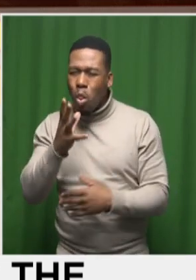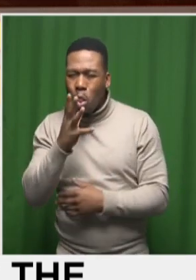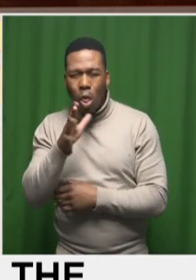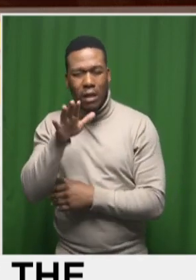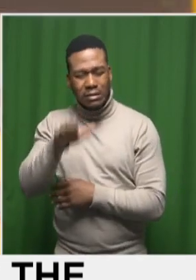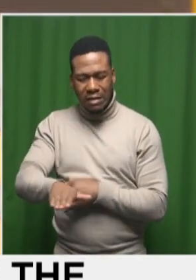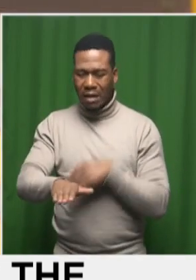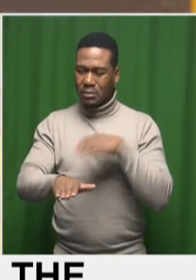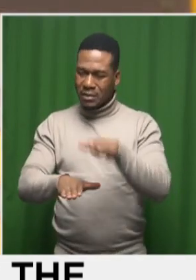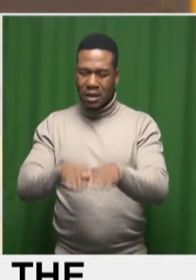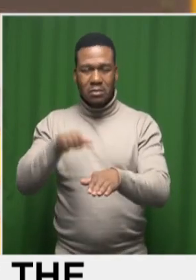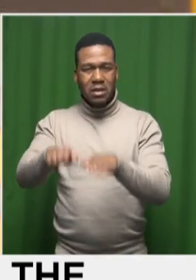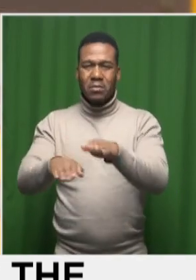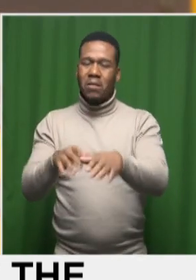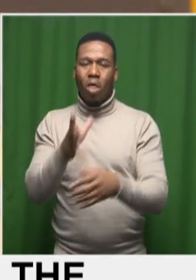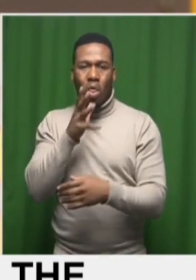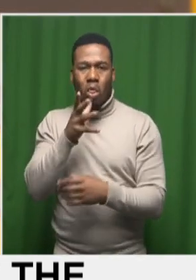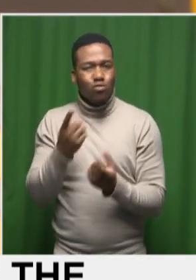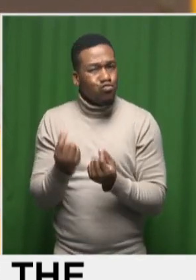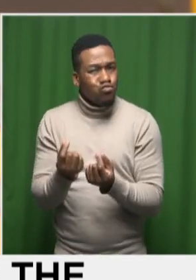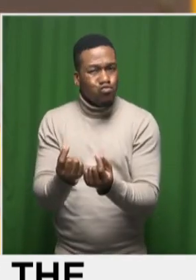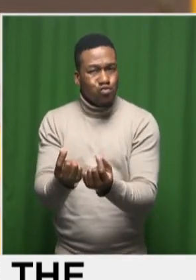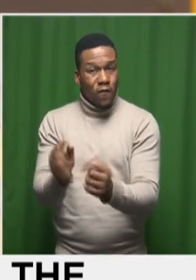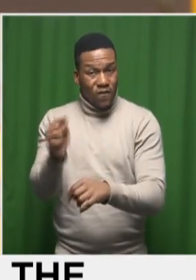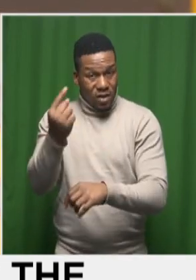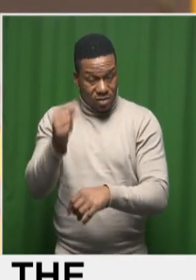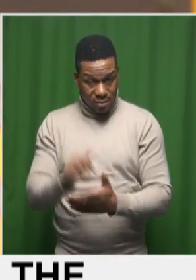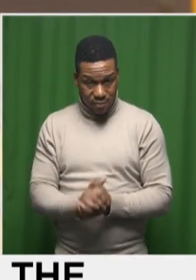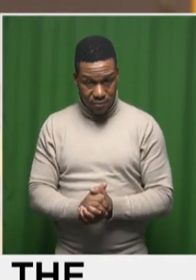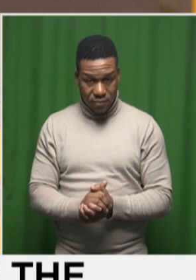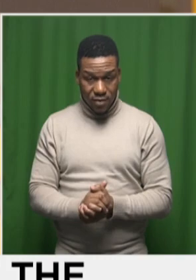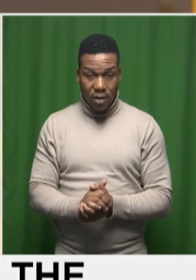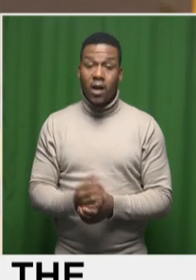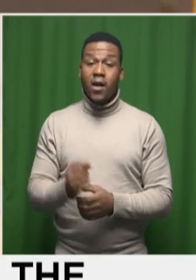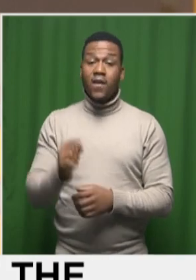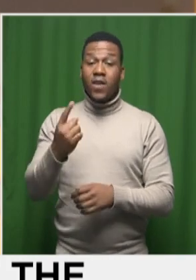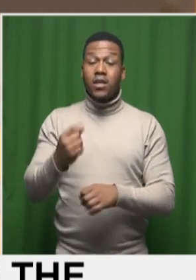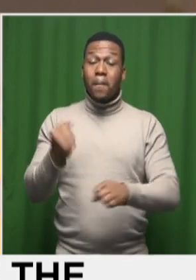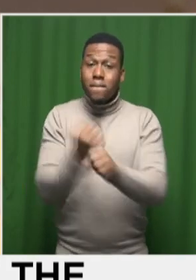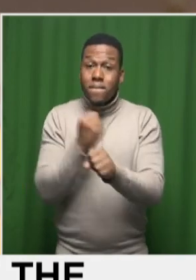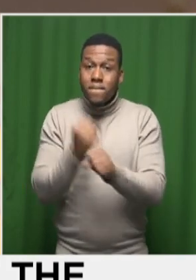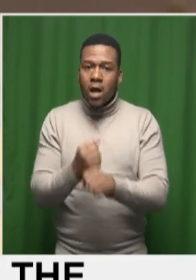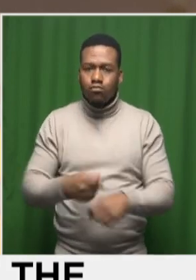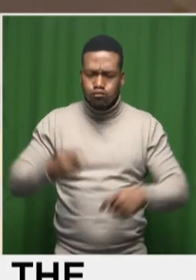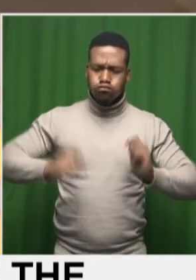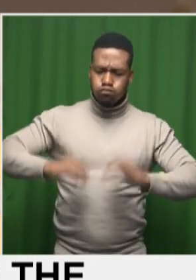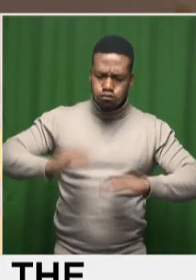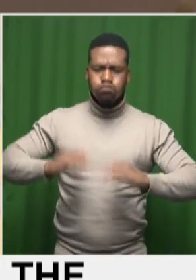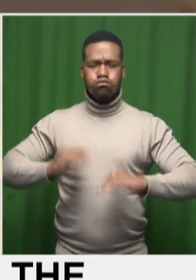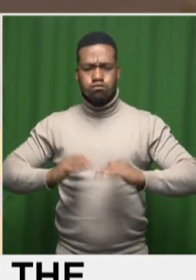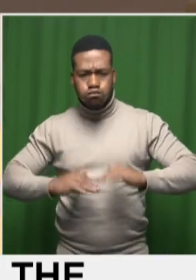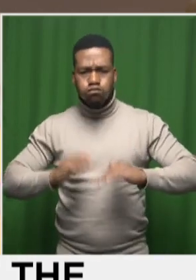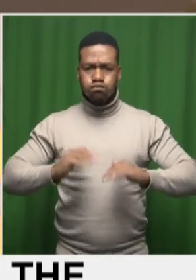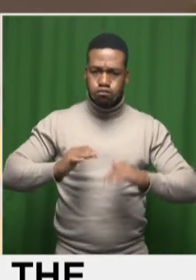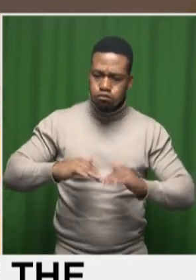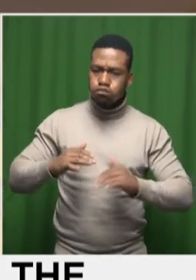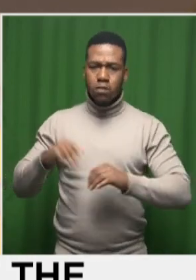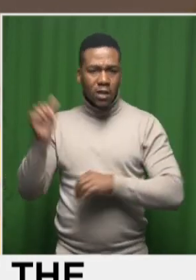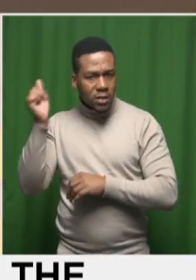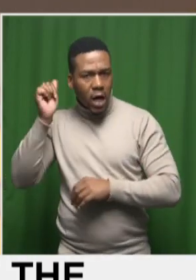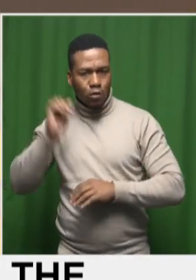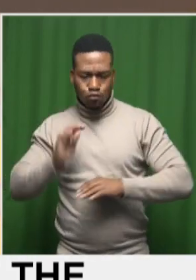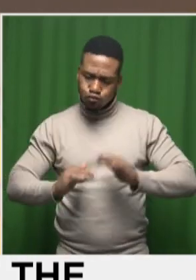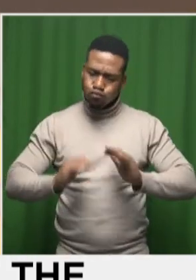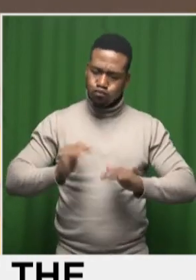to be, done with this. The first thing was creating the beats and the soundtrack, making sure that